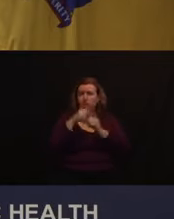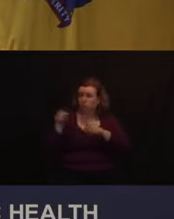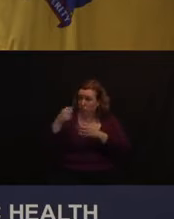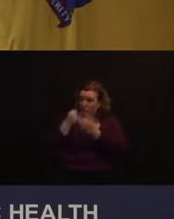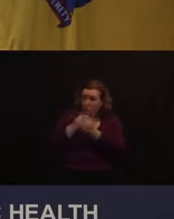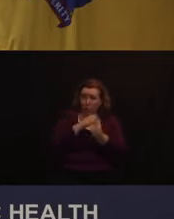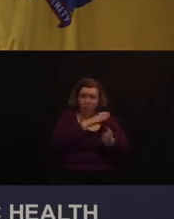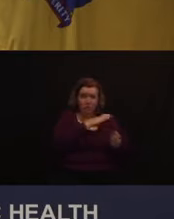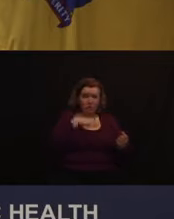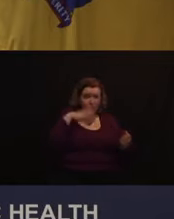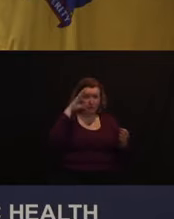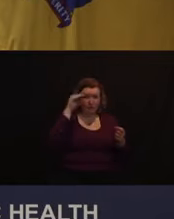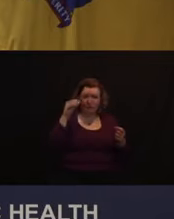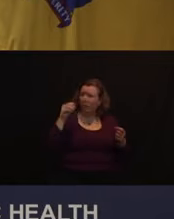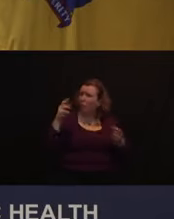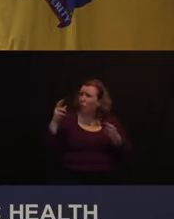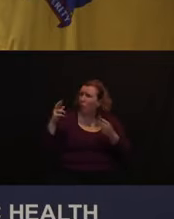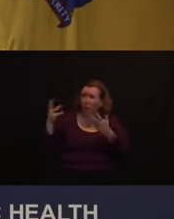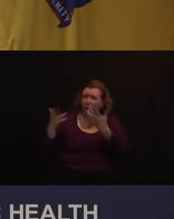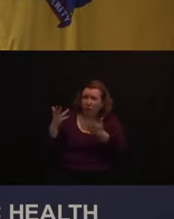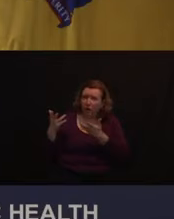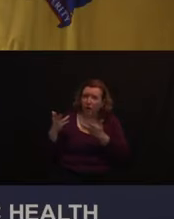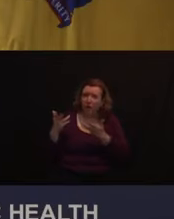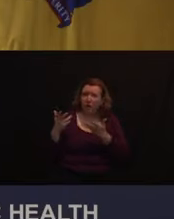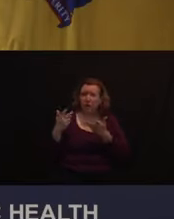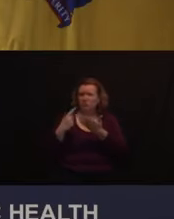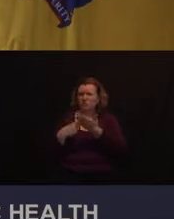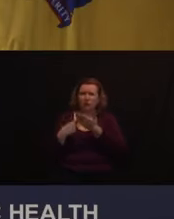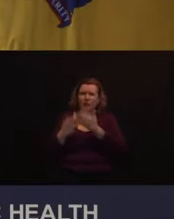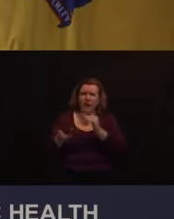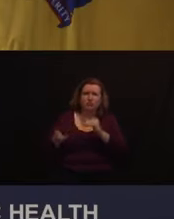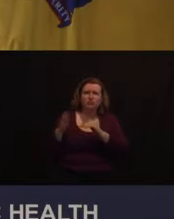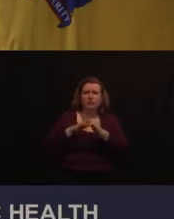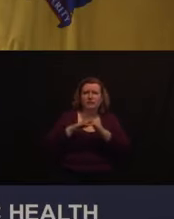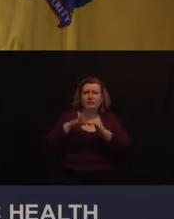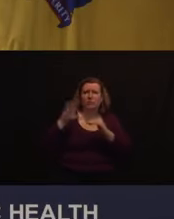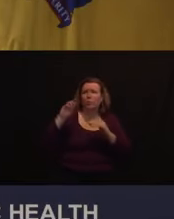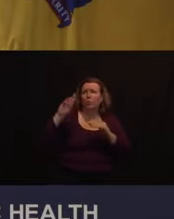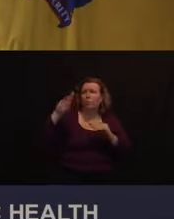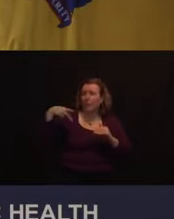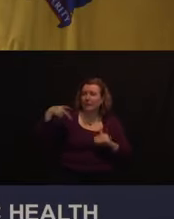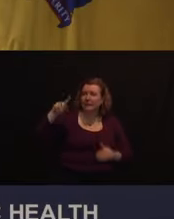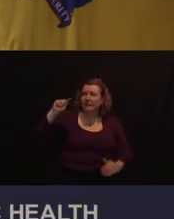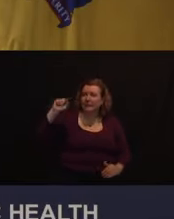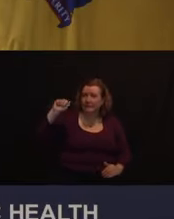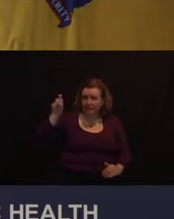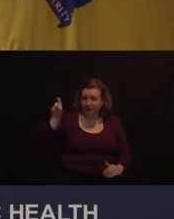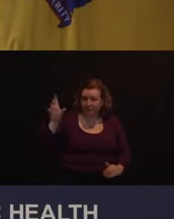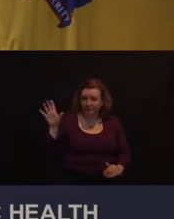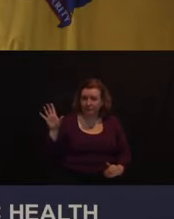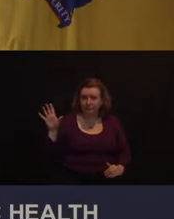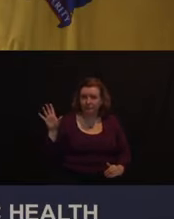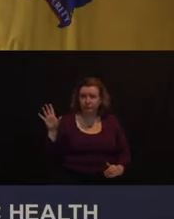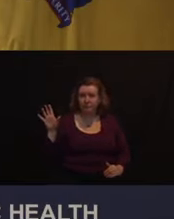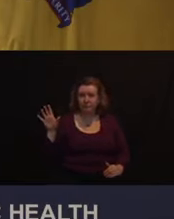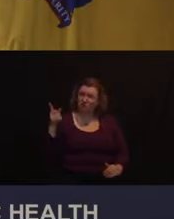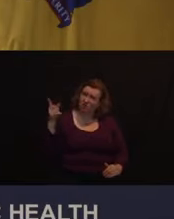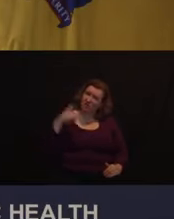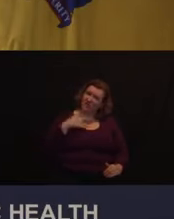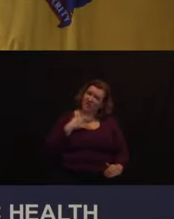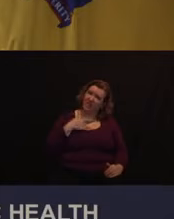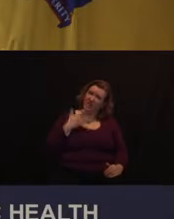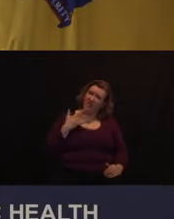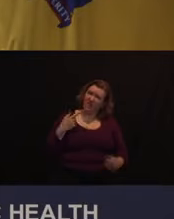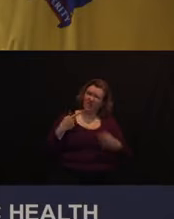it before we start talking about raising corporate taxes? And do you feel conflicted about